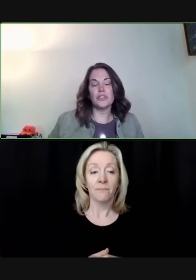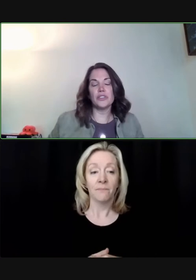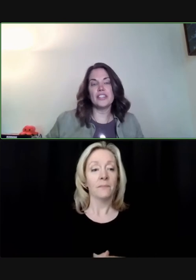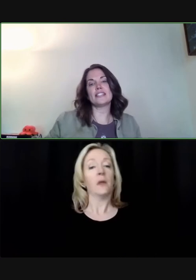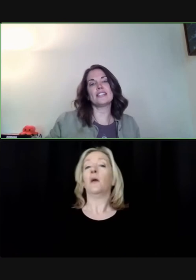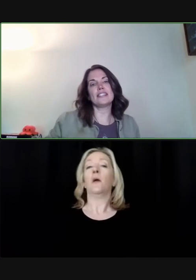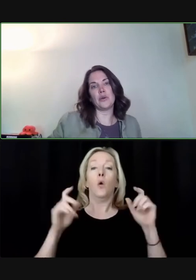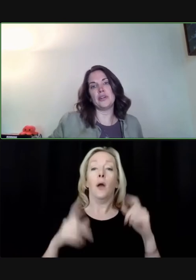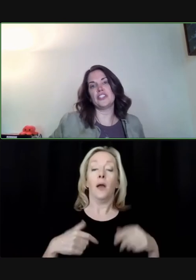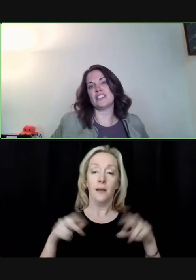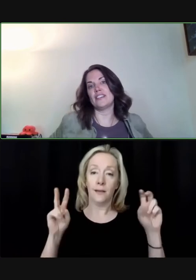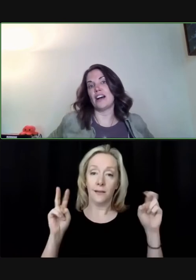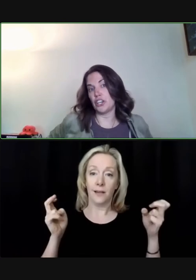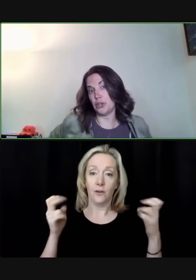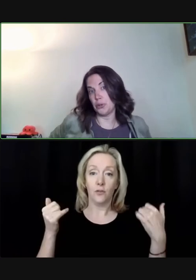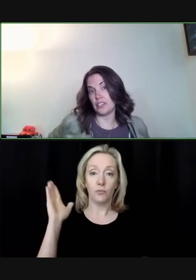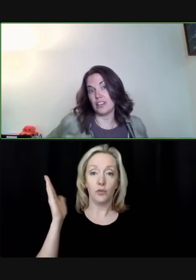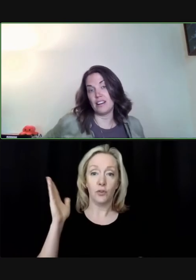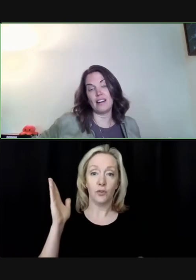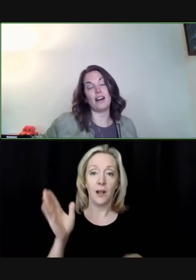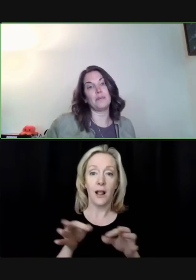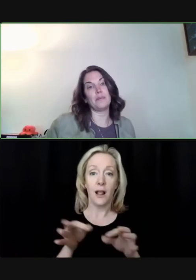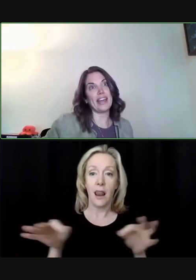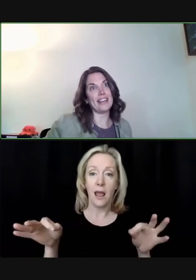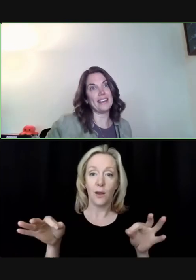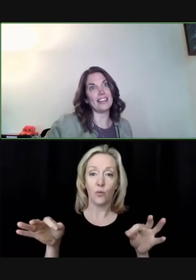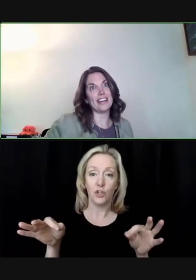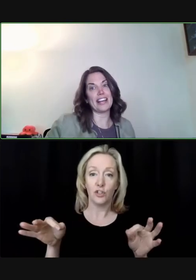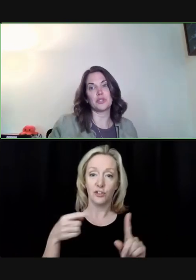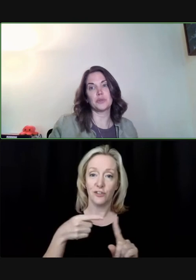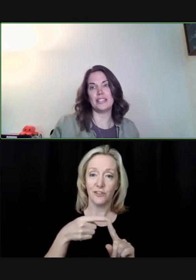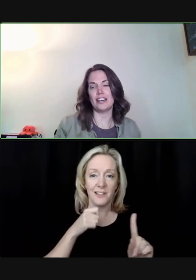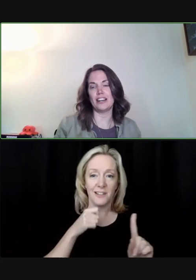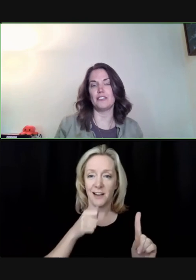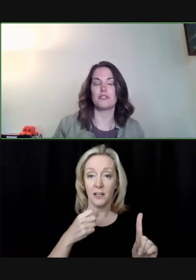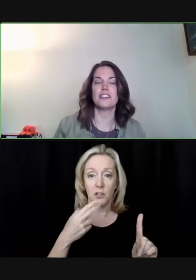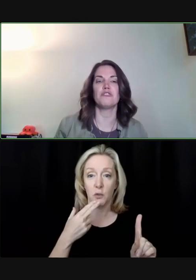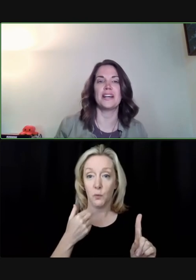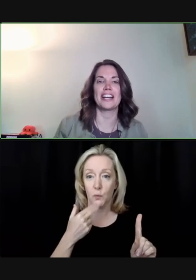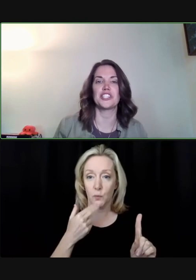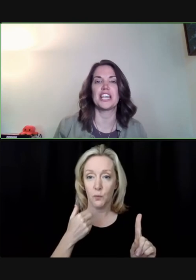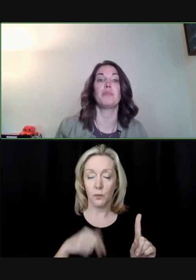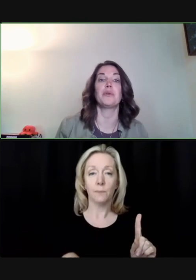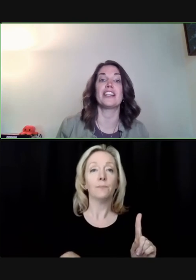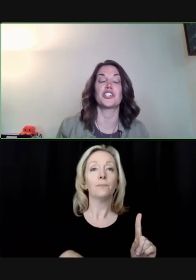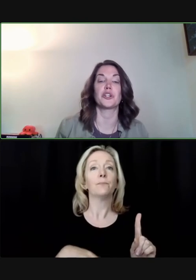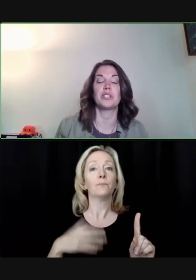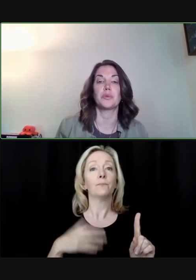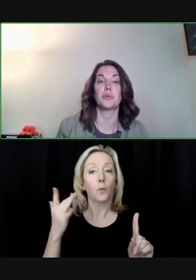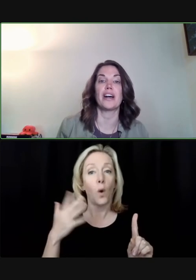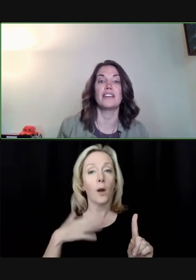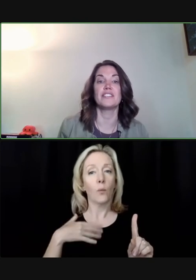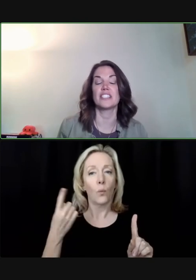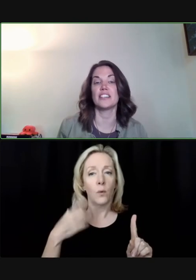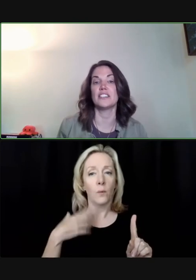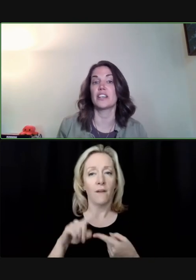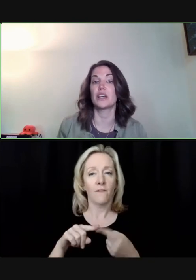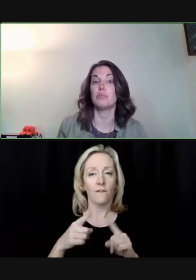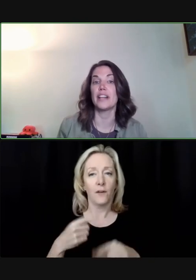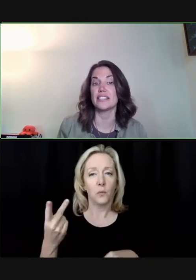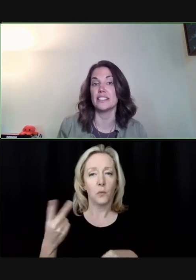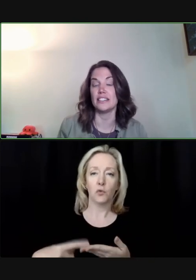So I titled this "Language is Not Cute." And that actually, a friend of mine actually came up with that term as we were kind